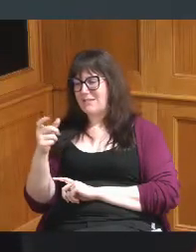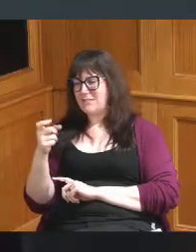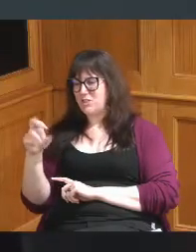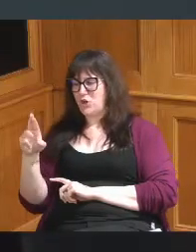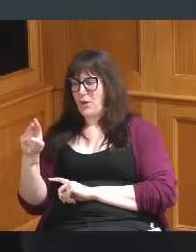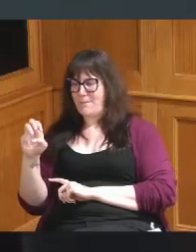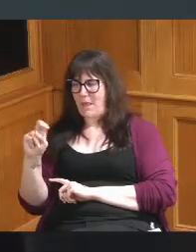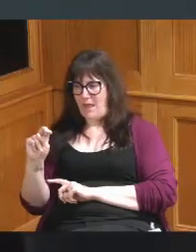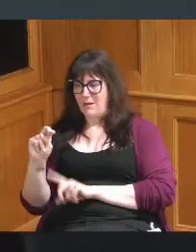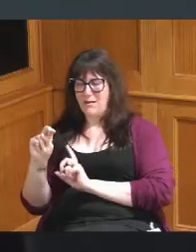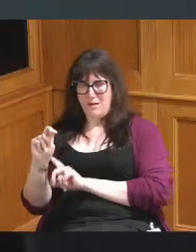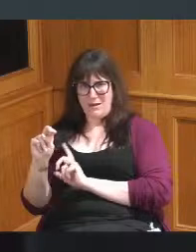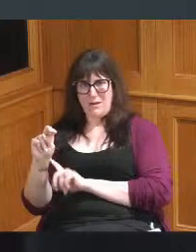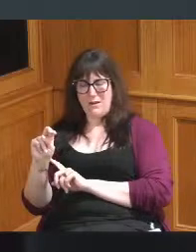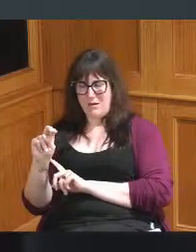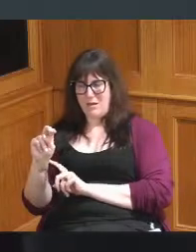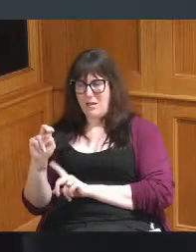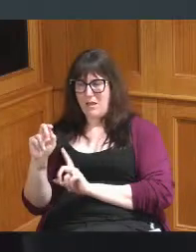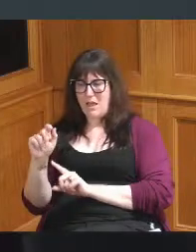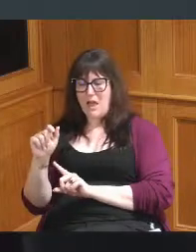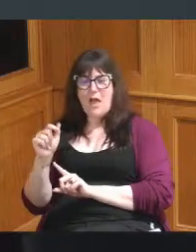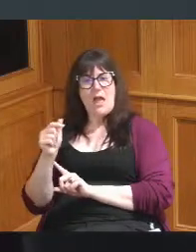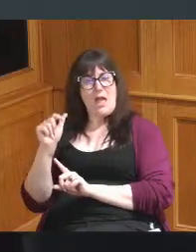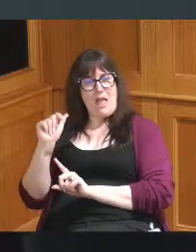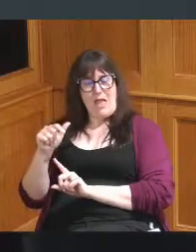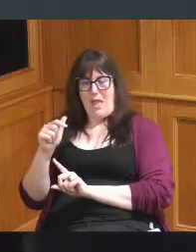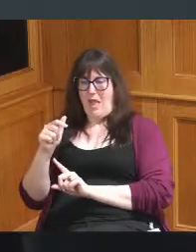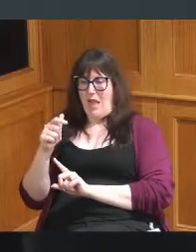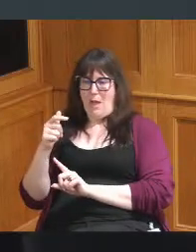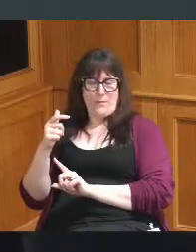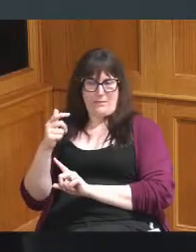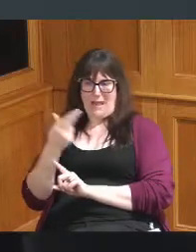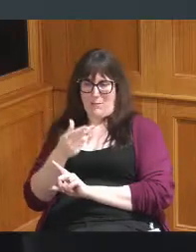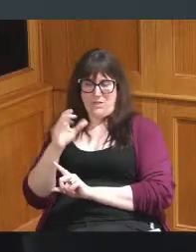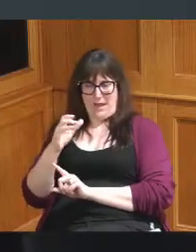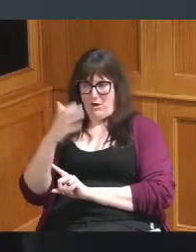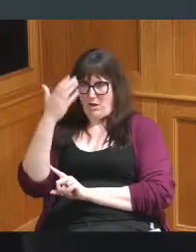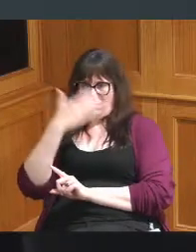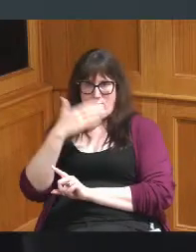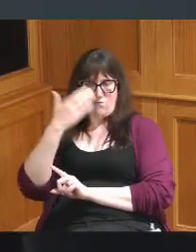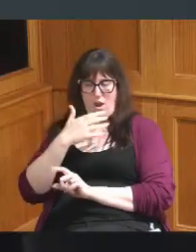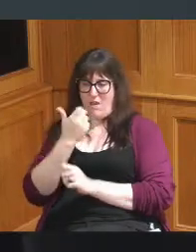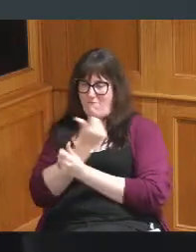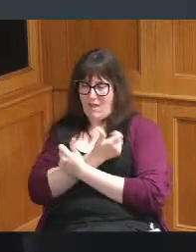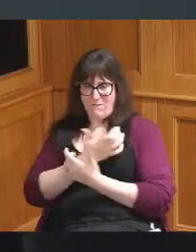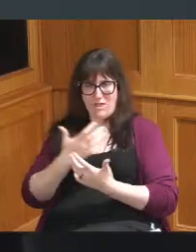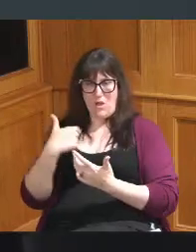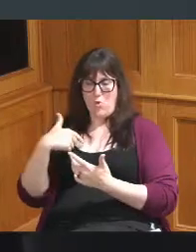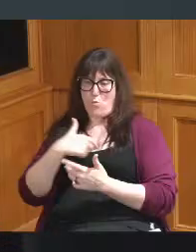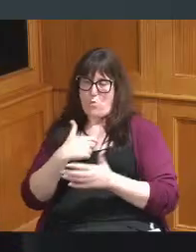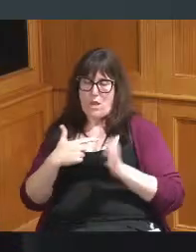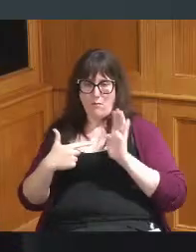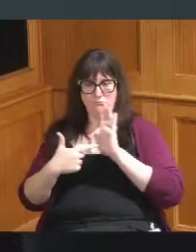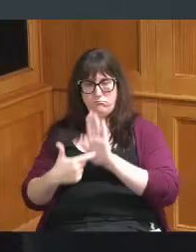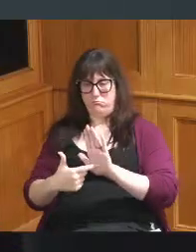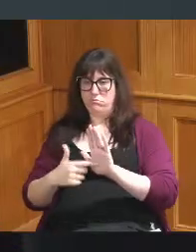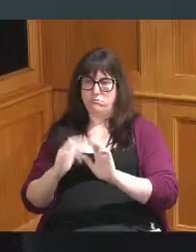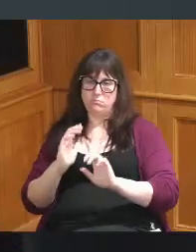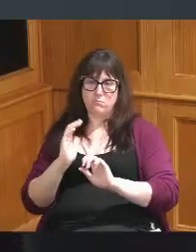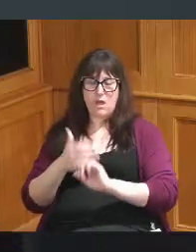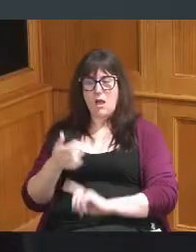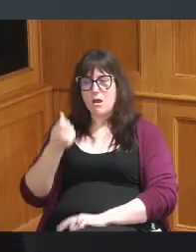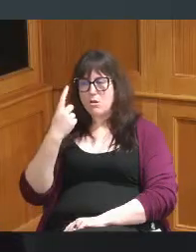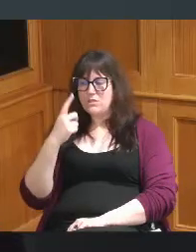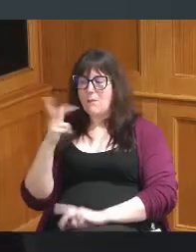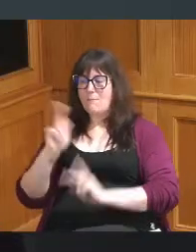and Hamilton County was just in the forefront of everyone, every county during COVID. And I know they would call Greg to